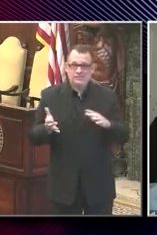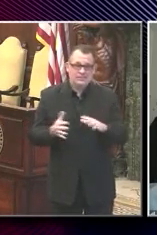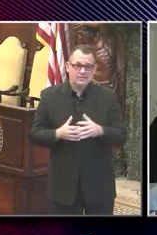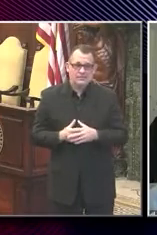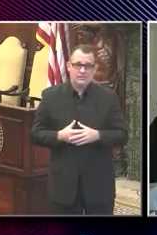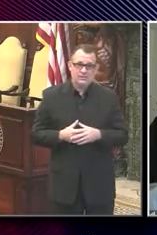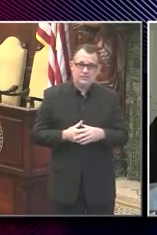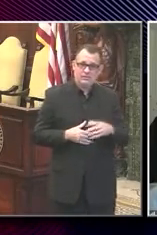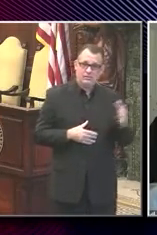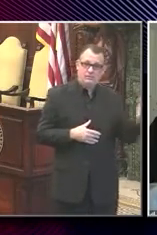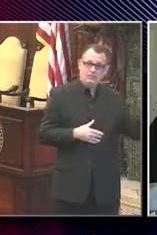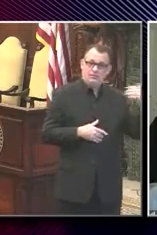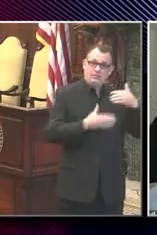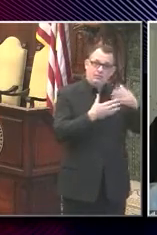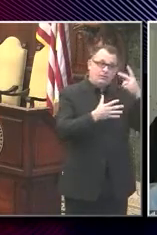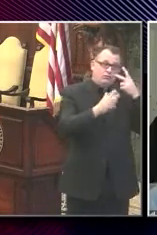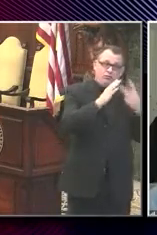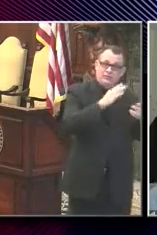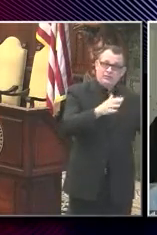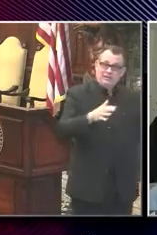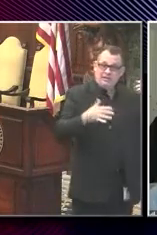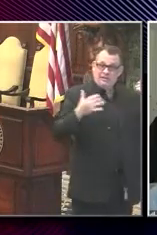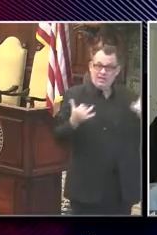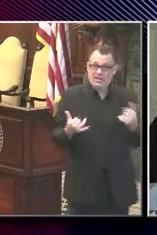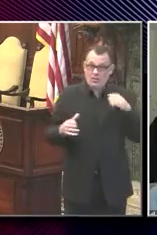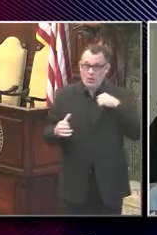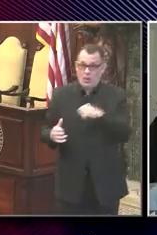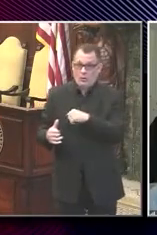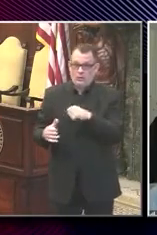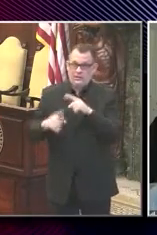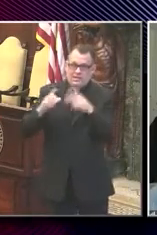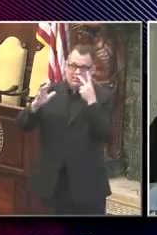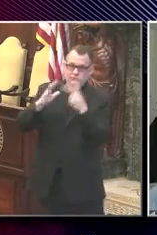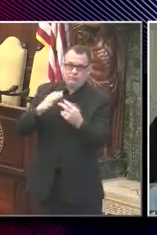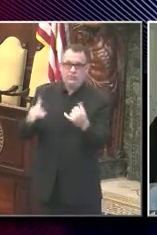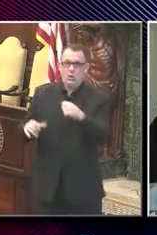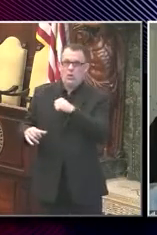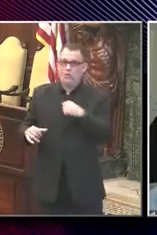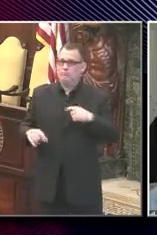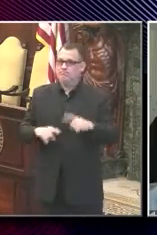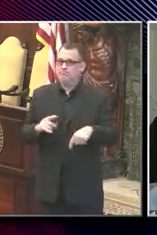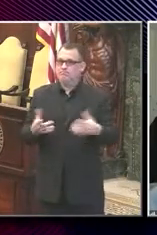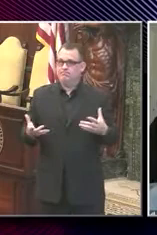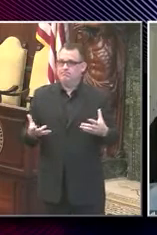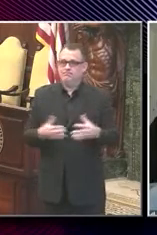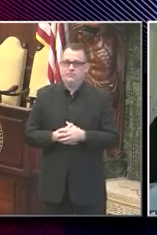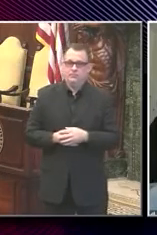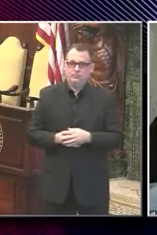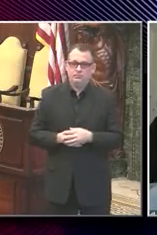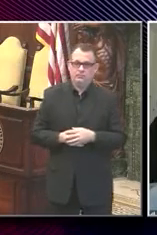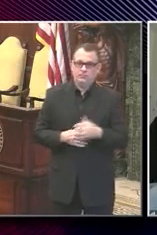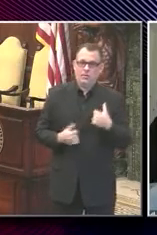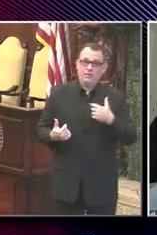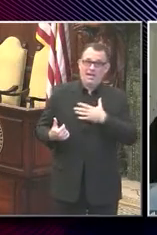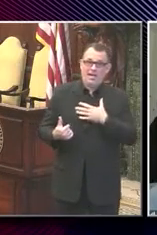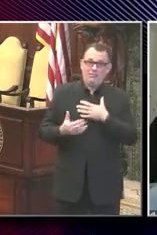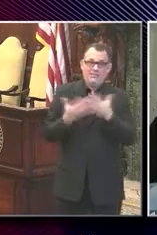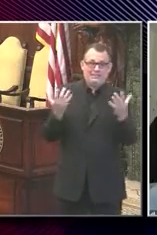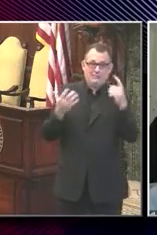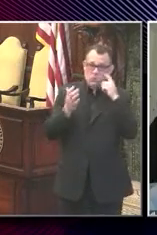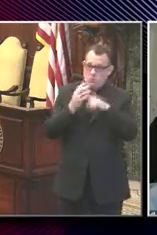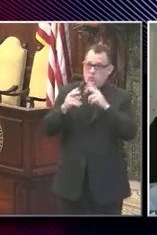time where we were going to be in August. I'm glad that things are as low as they are. I want them to be lower